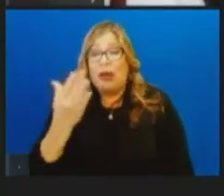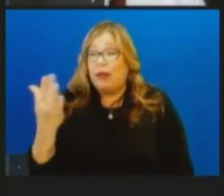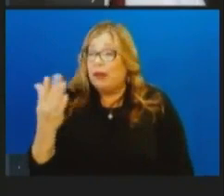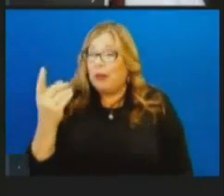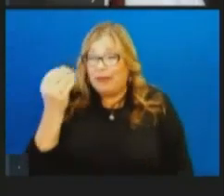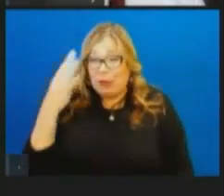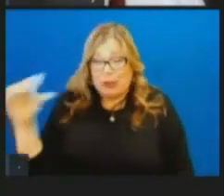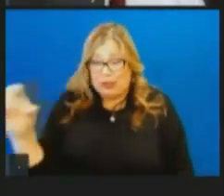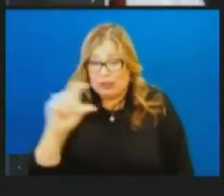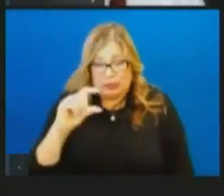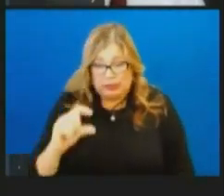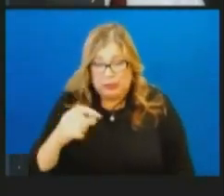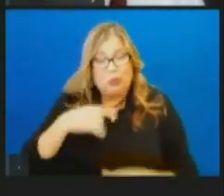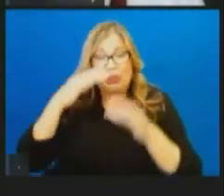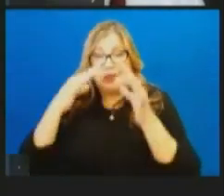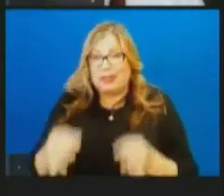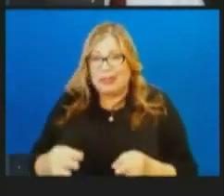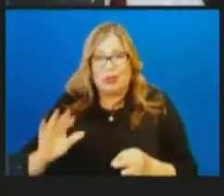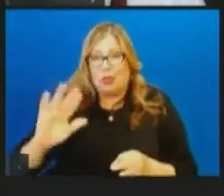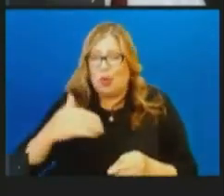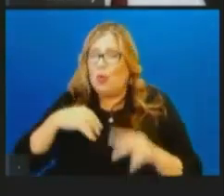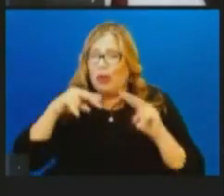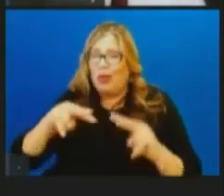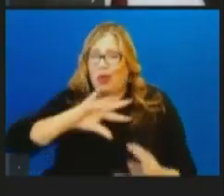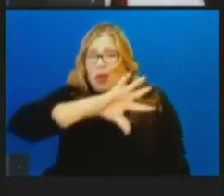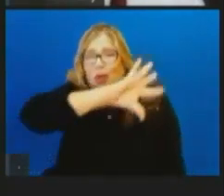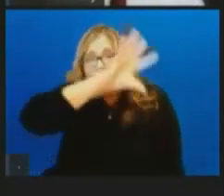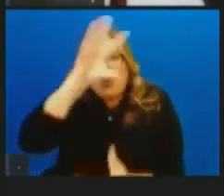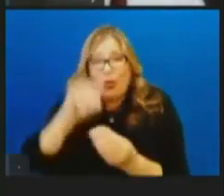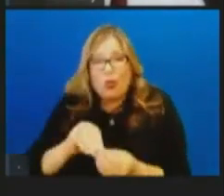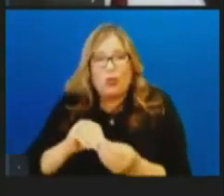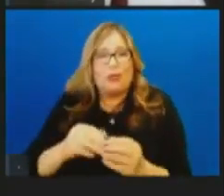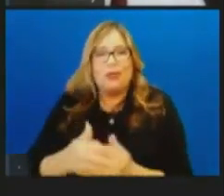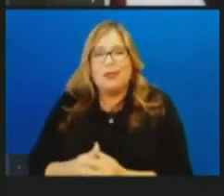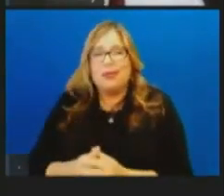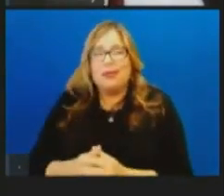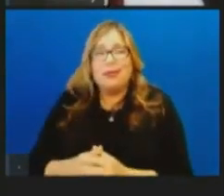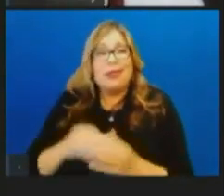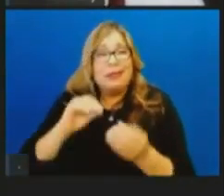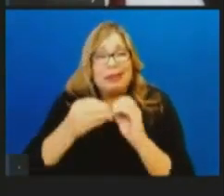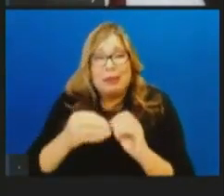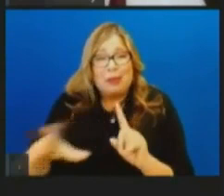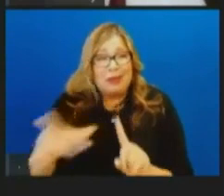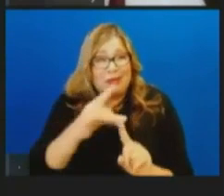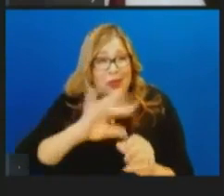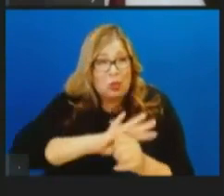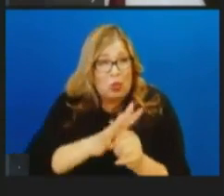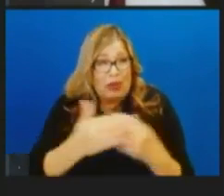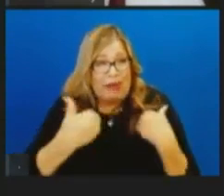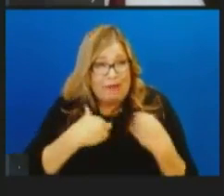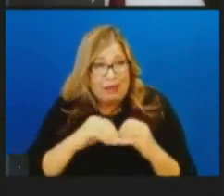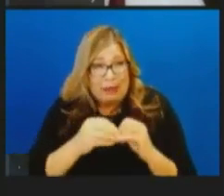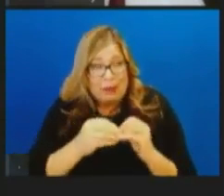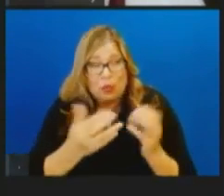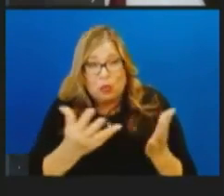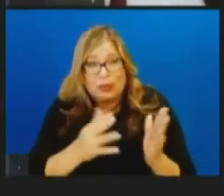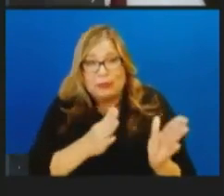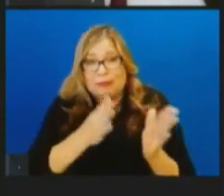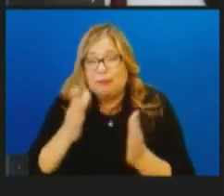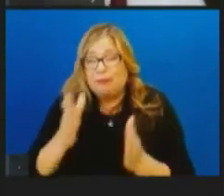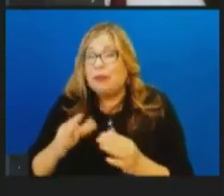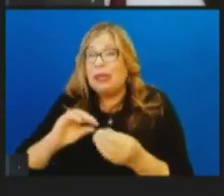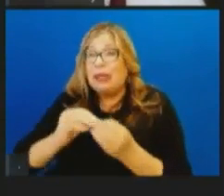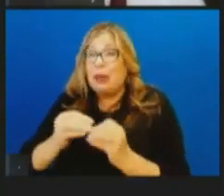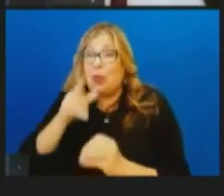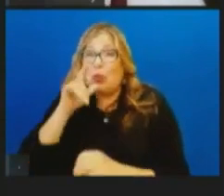look, things like cases, things like hospitalizations, vaccination rates. As I mentioned, vaccines save